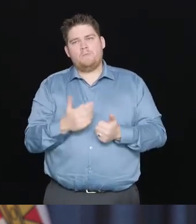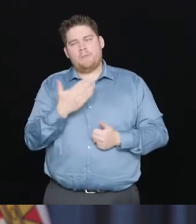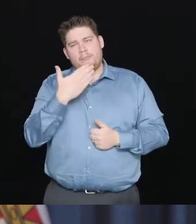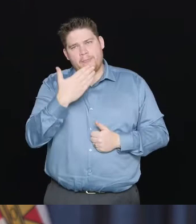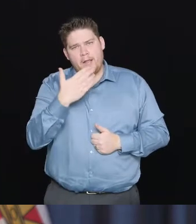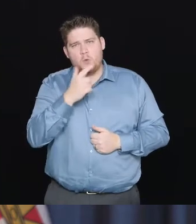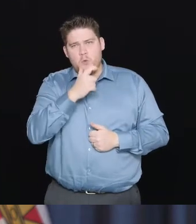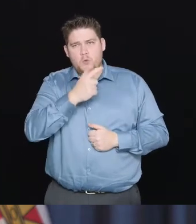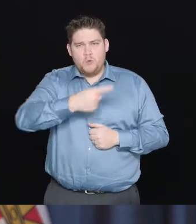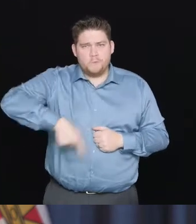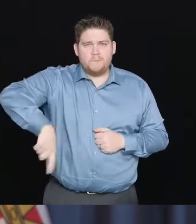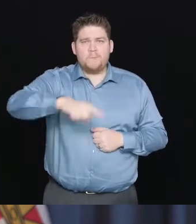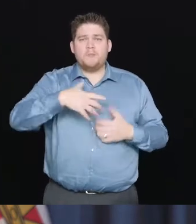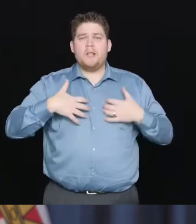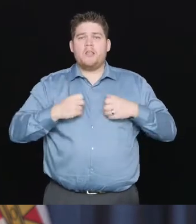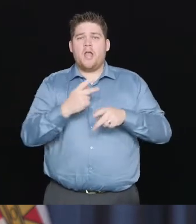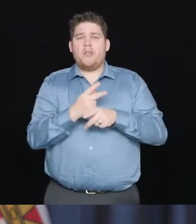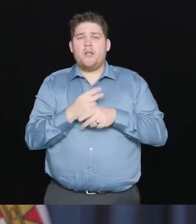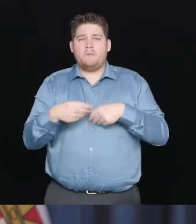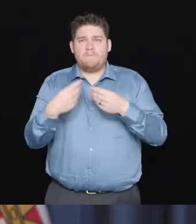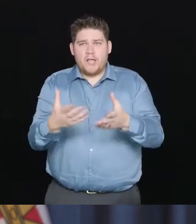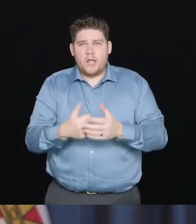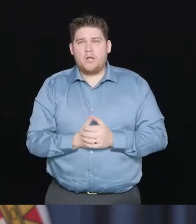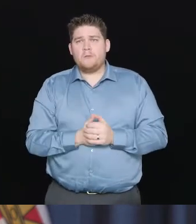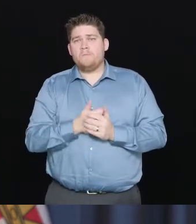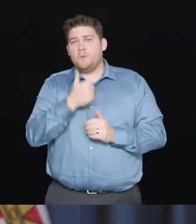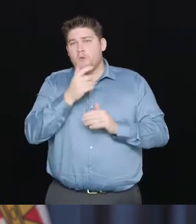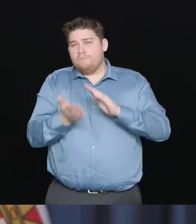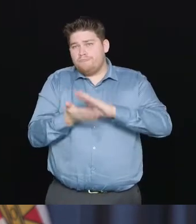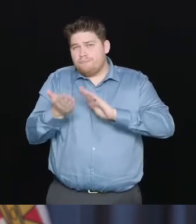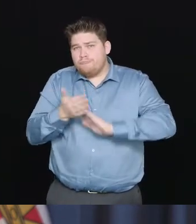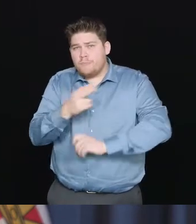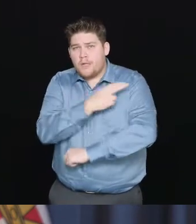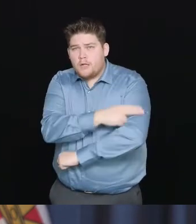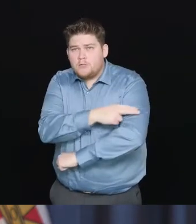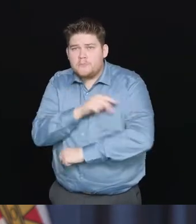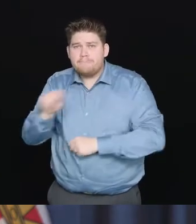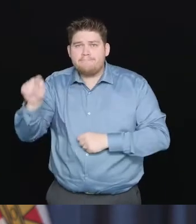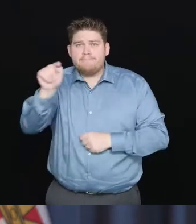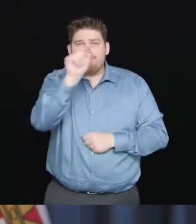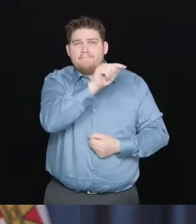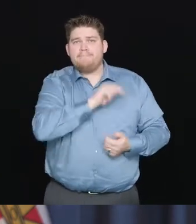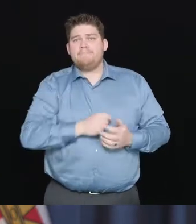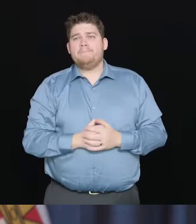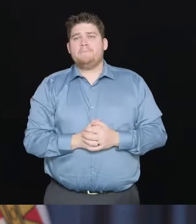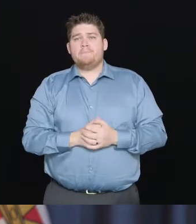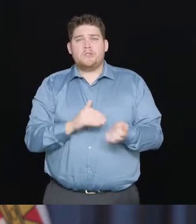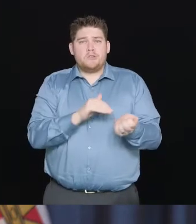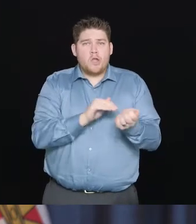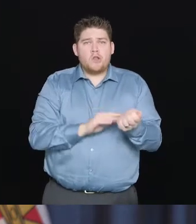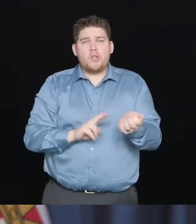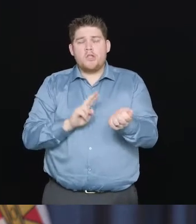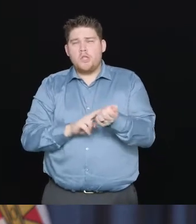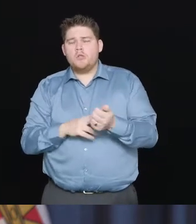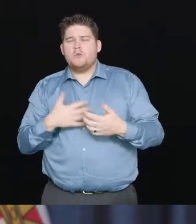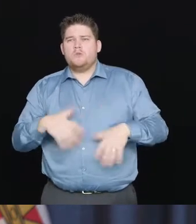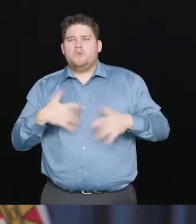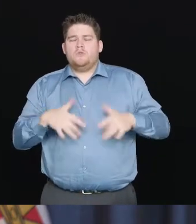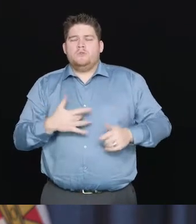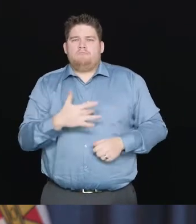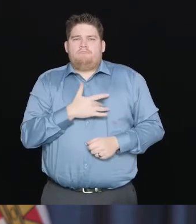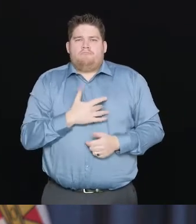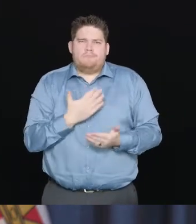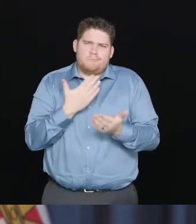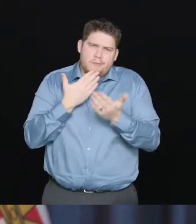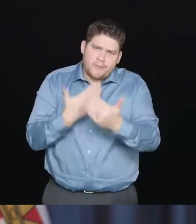that what we do today matters. Physical distance and self-isolation and everything Dr. Henry is telling us to do matters.